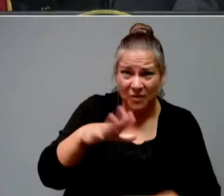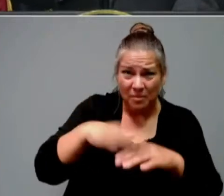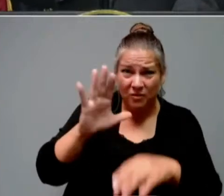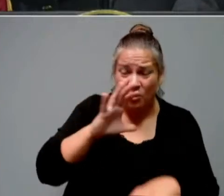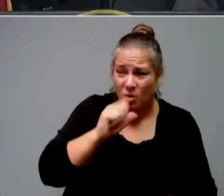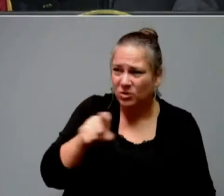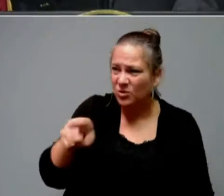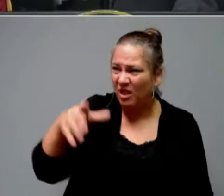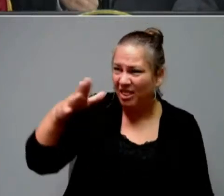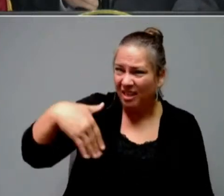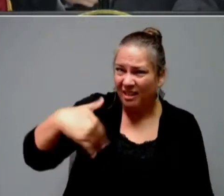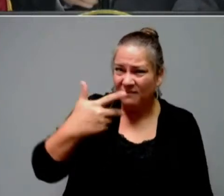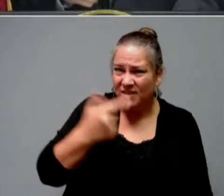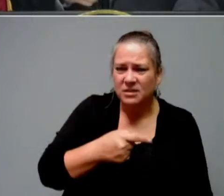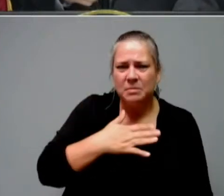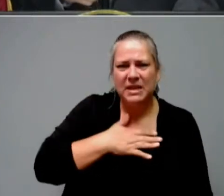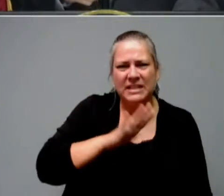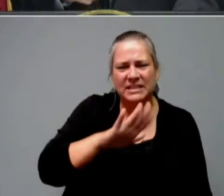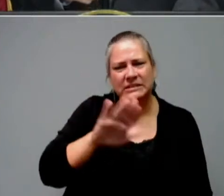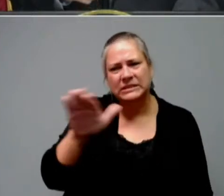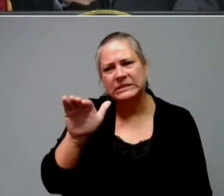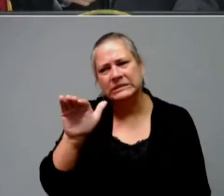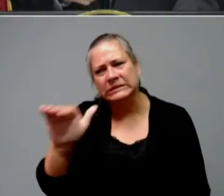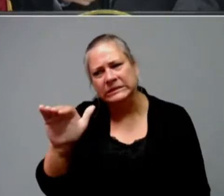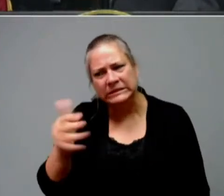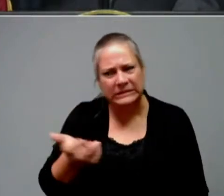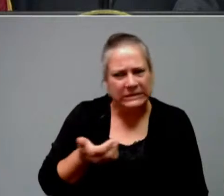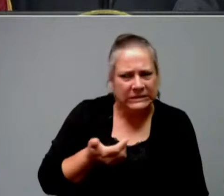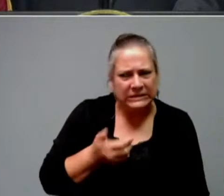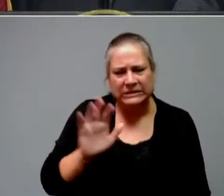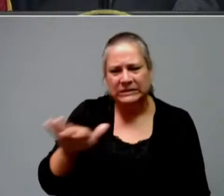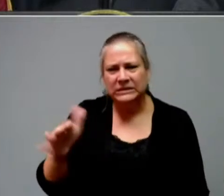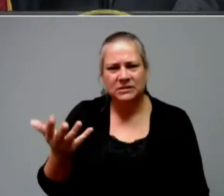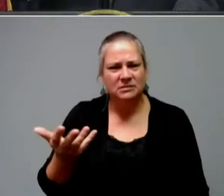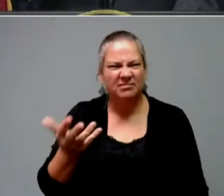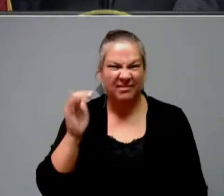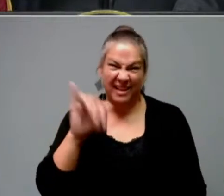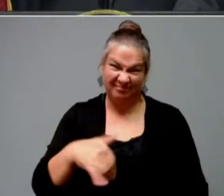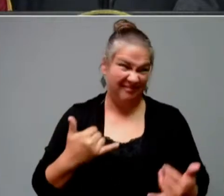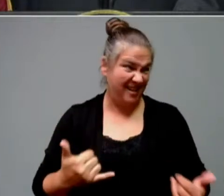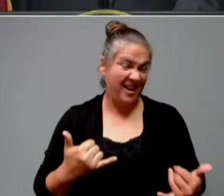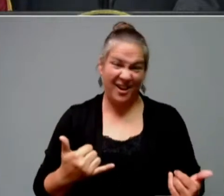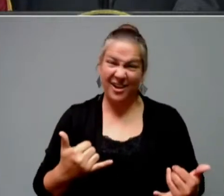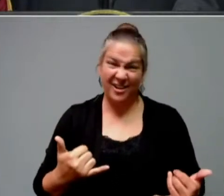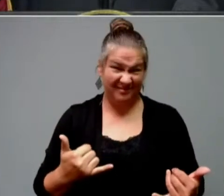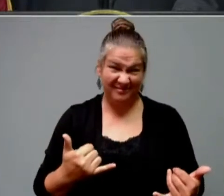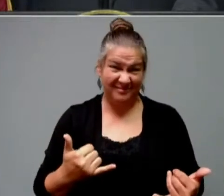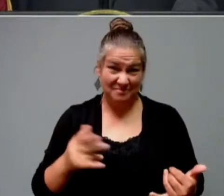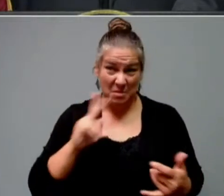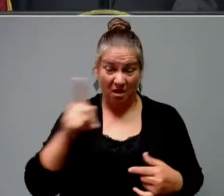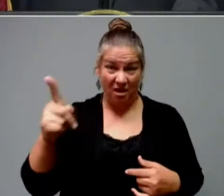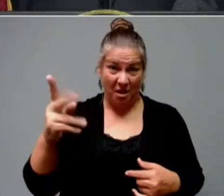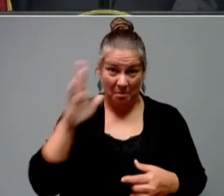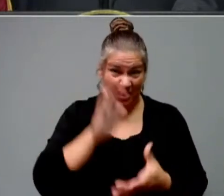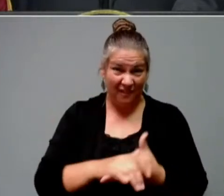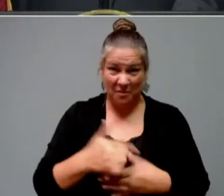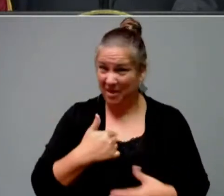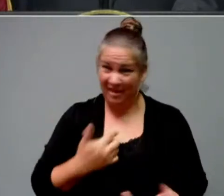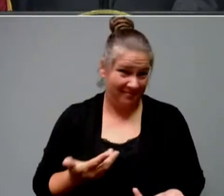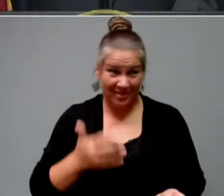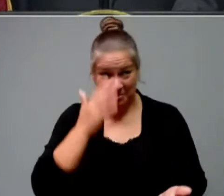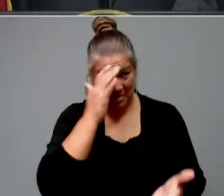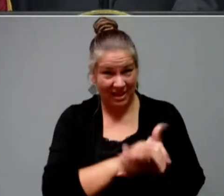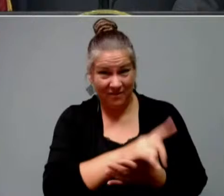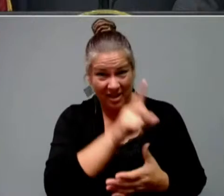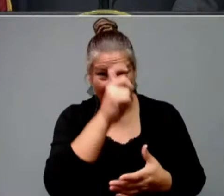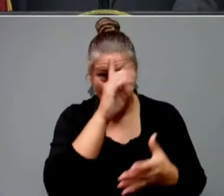please have that uncomfortable conversation. That's where we are. At this point, folks aren't going to believe me. They're not going to believe somebody else in government. They